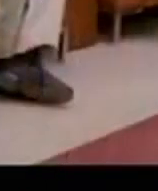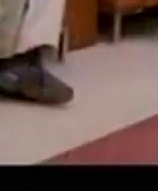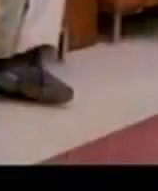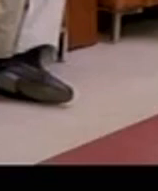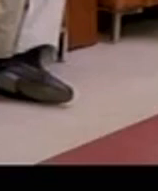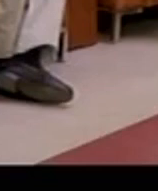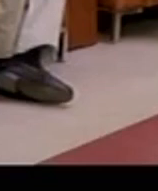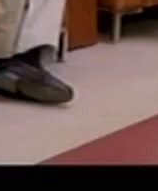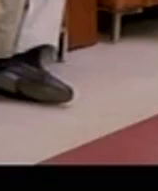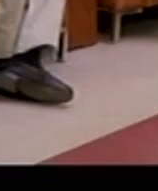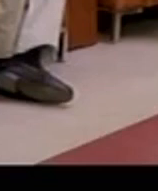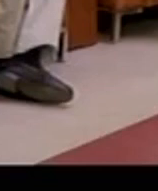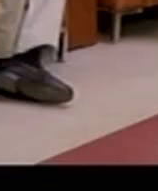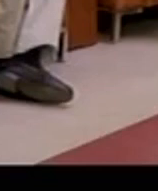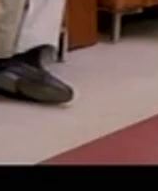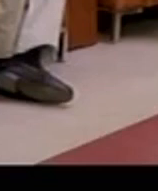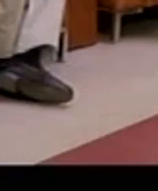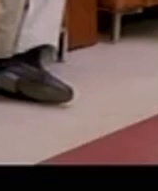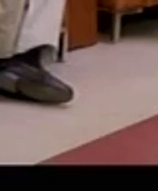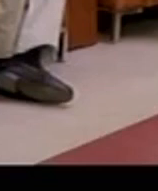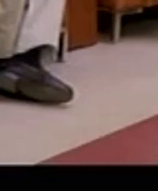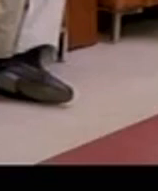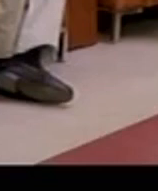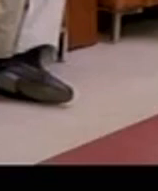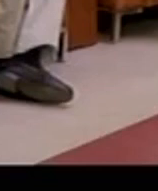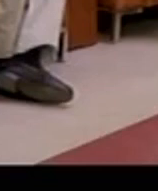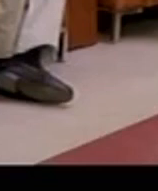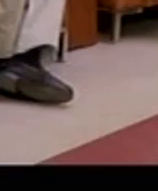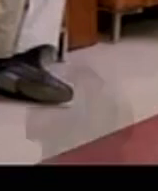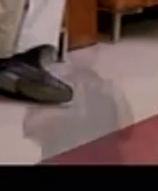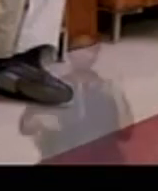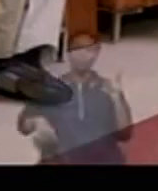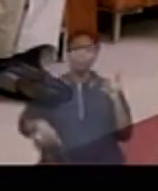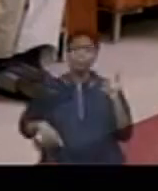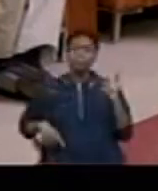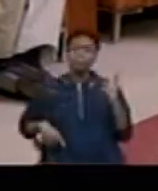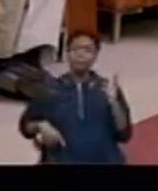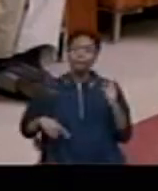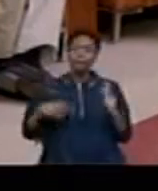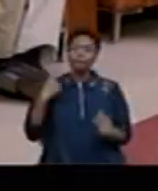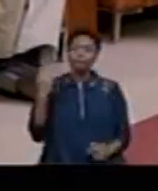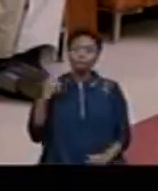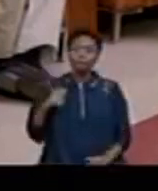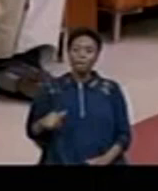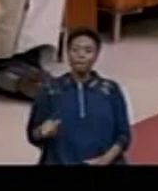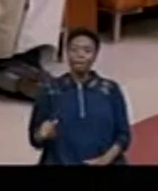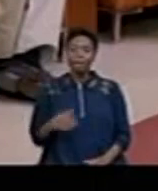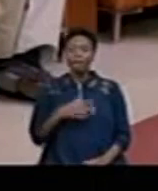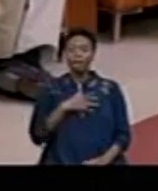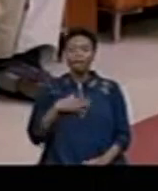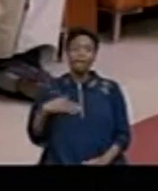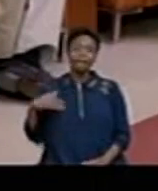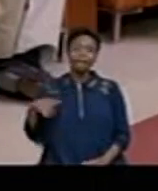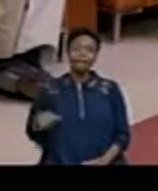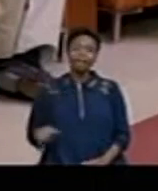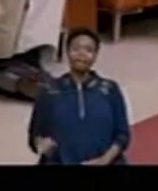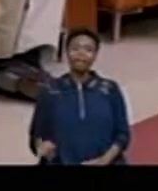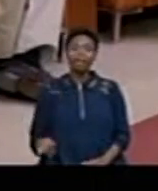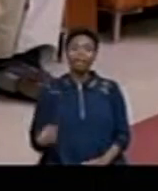power and might be unto the Lord forever